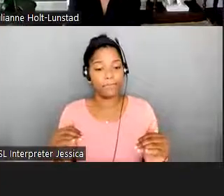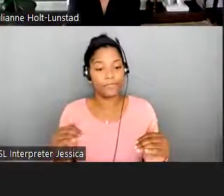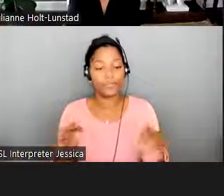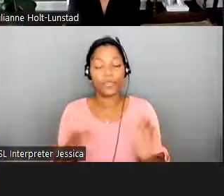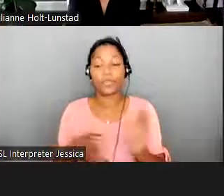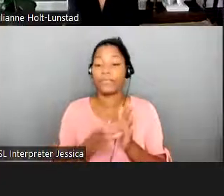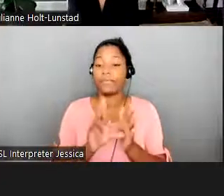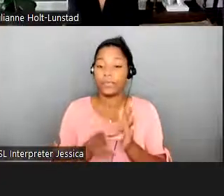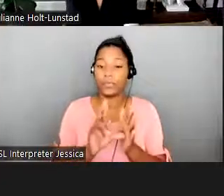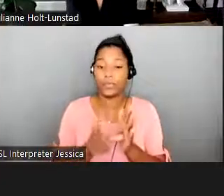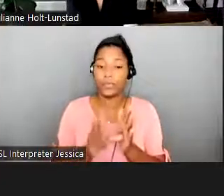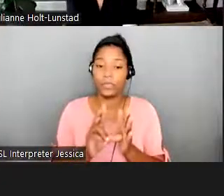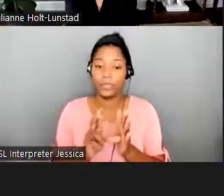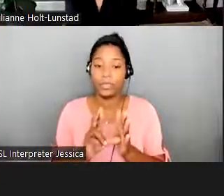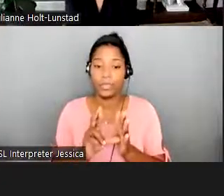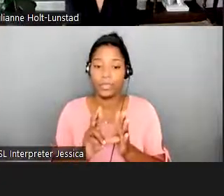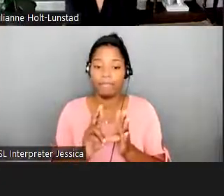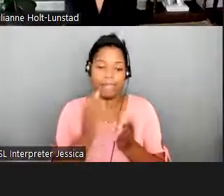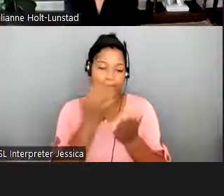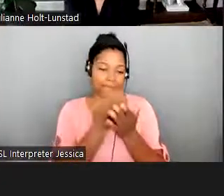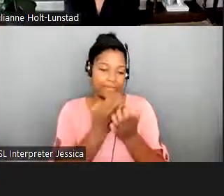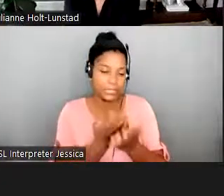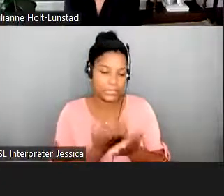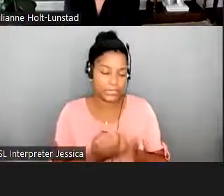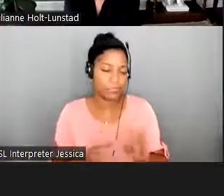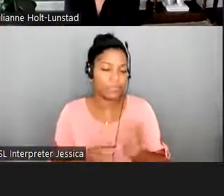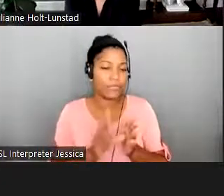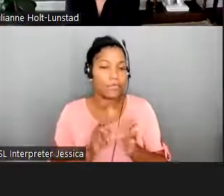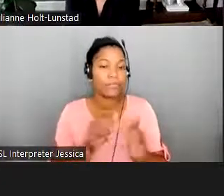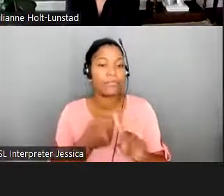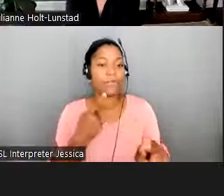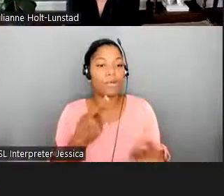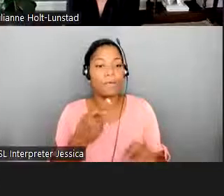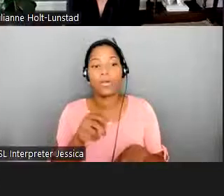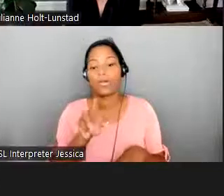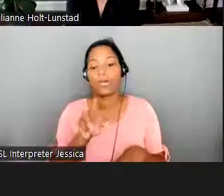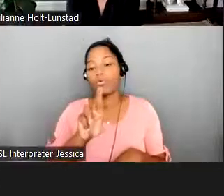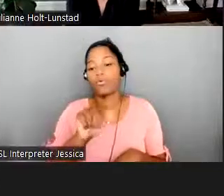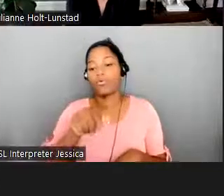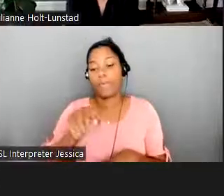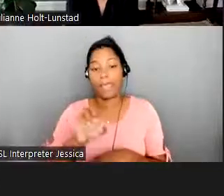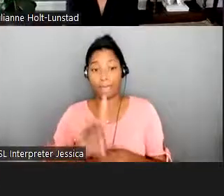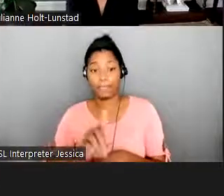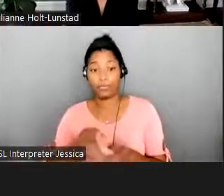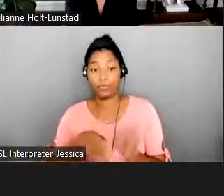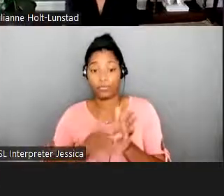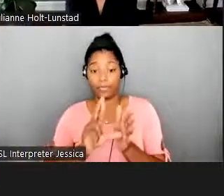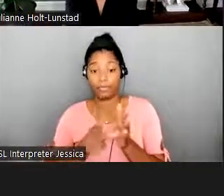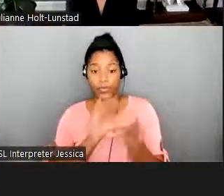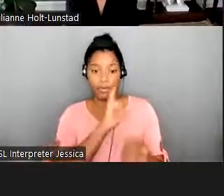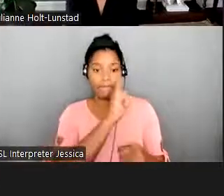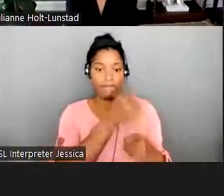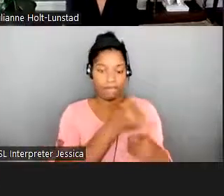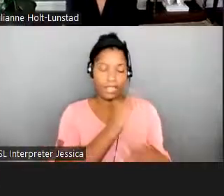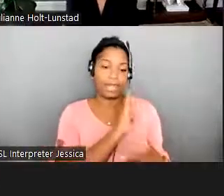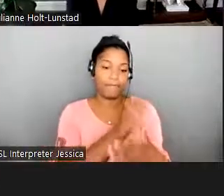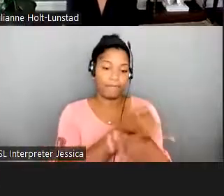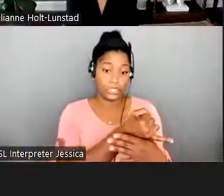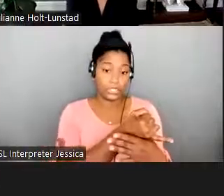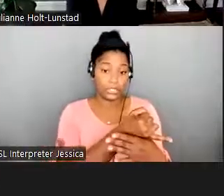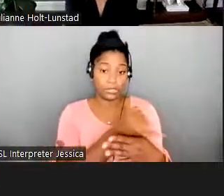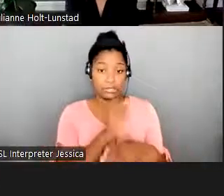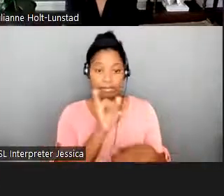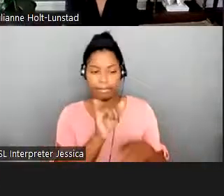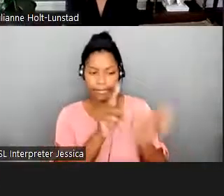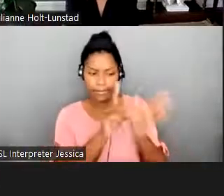review of the evidence comes from a rapid review of interventions that were examined for